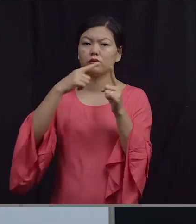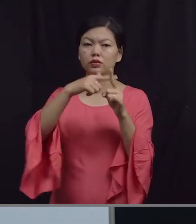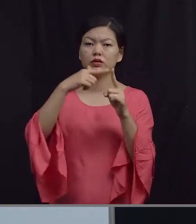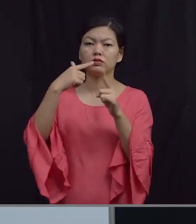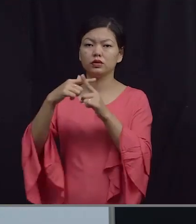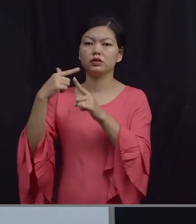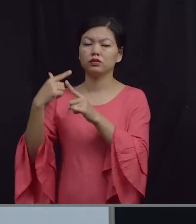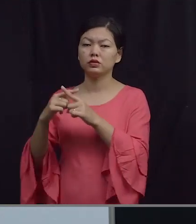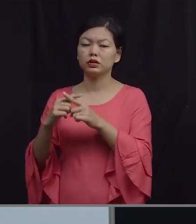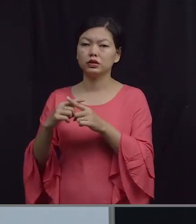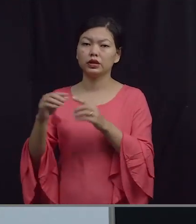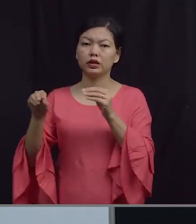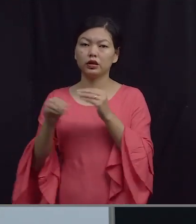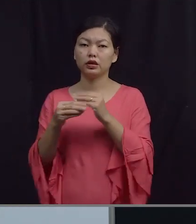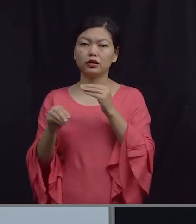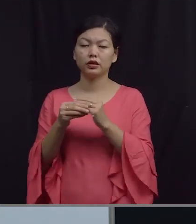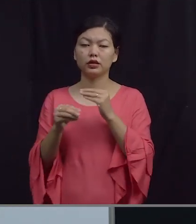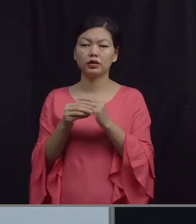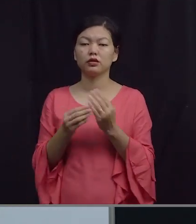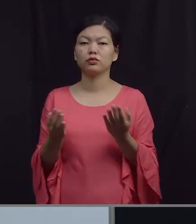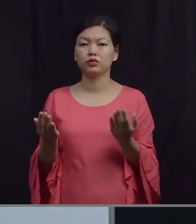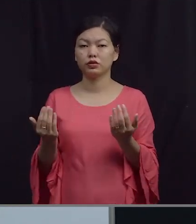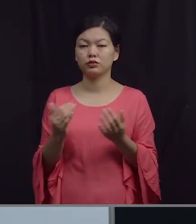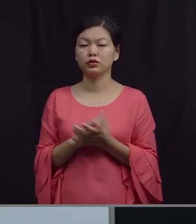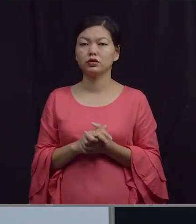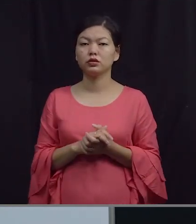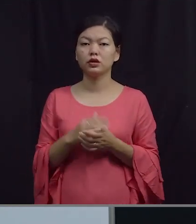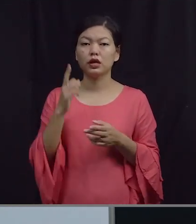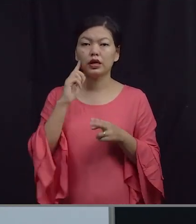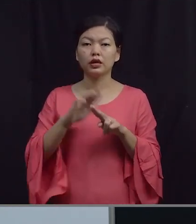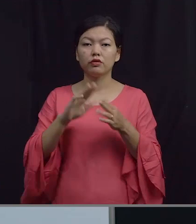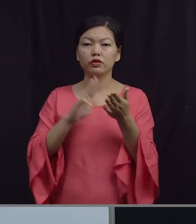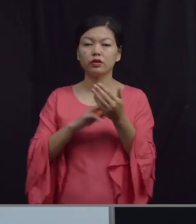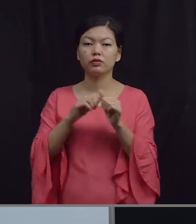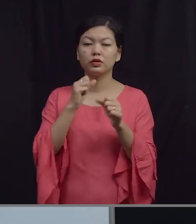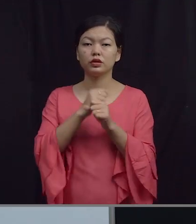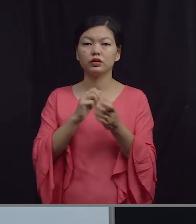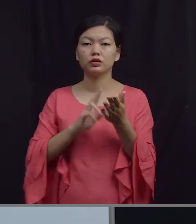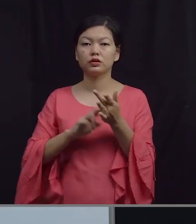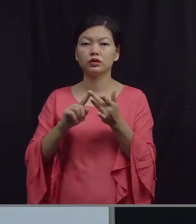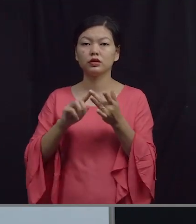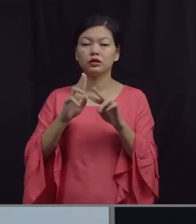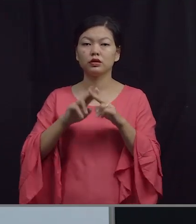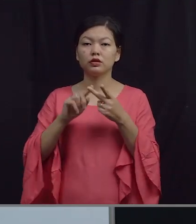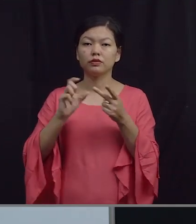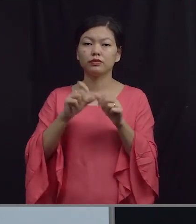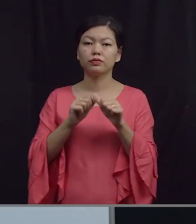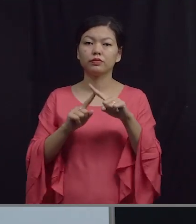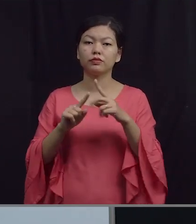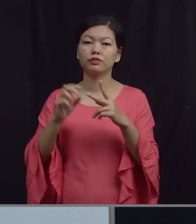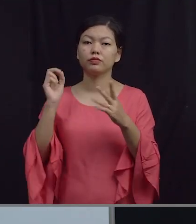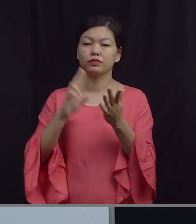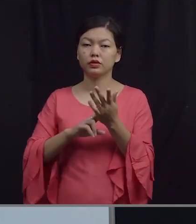if suppose one more, if you want to find the magnification of the lens, okay, magnification, you can write, it will goes like